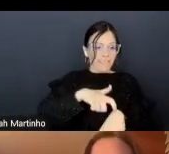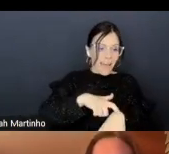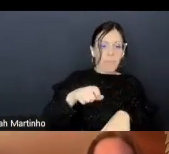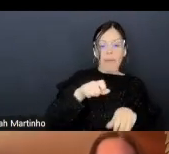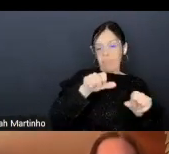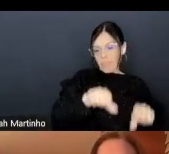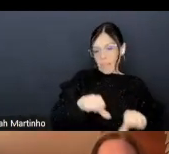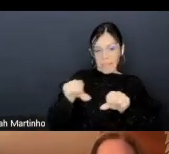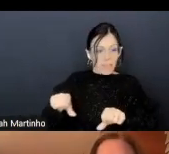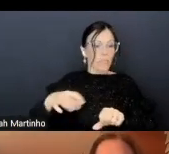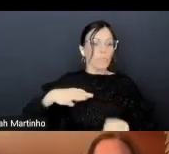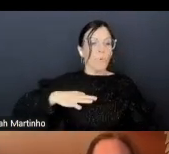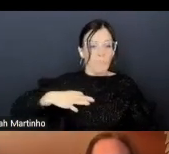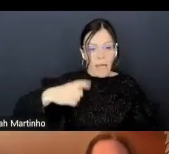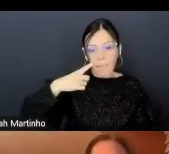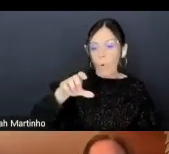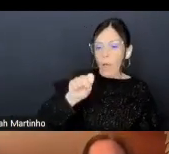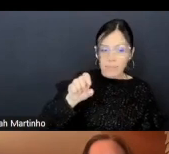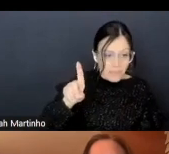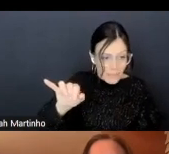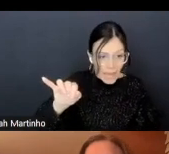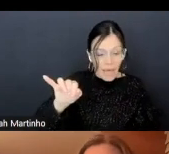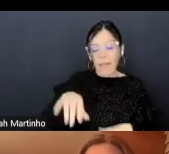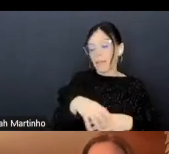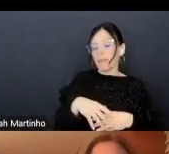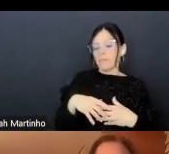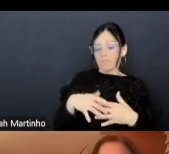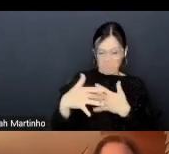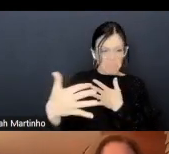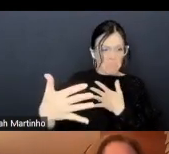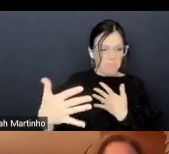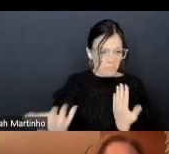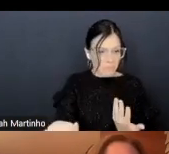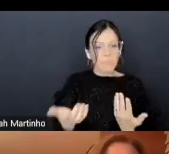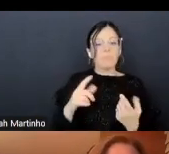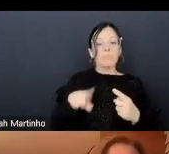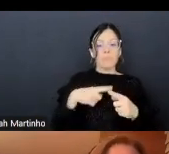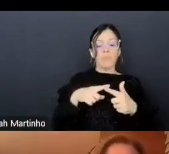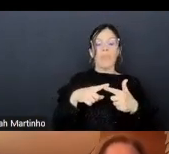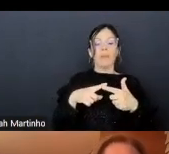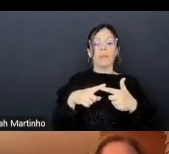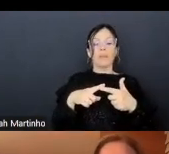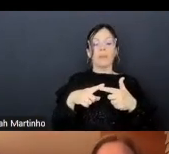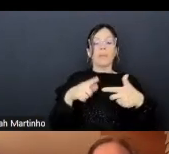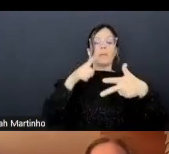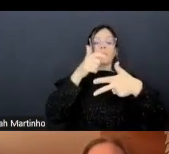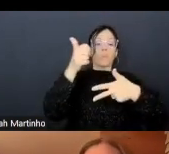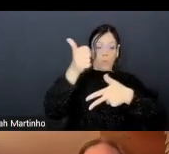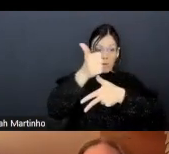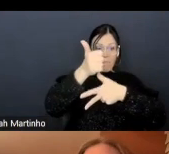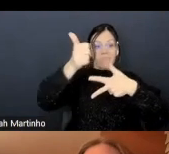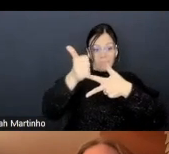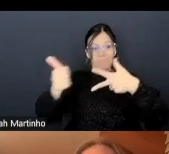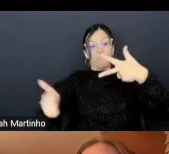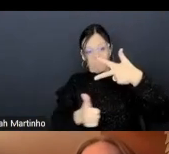means to apply for ssdi and so forth and then there are those who live with a disability that